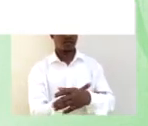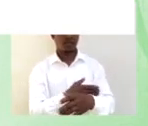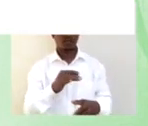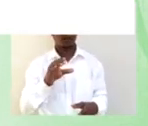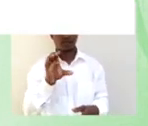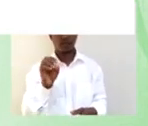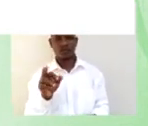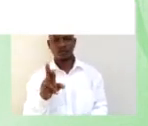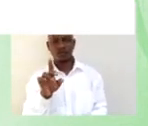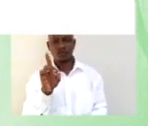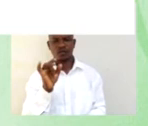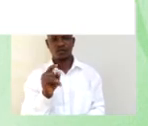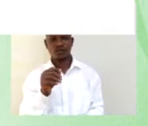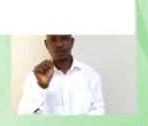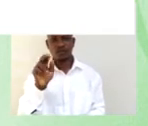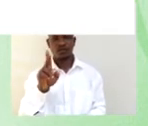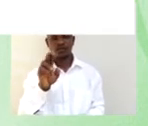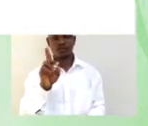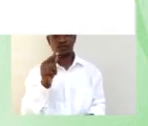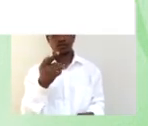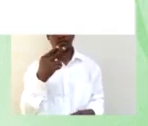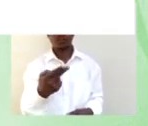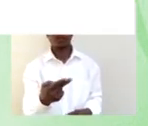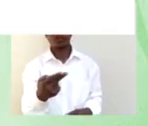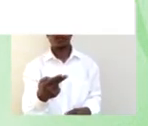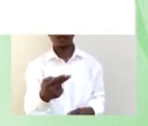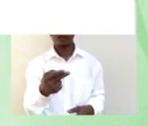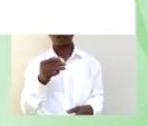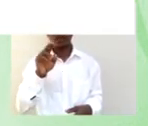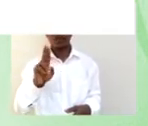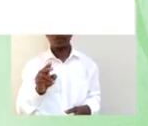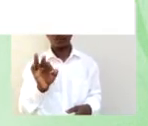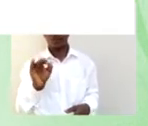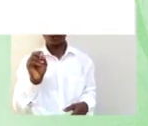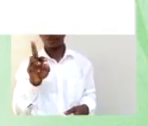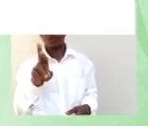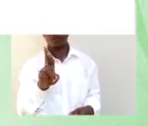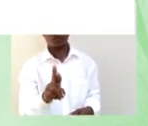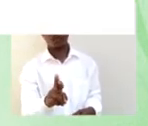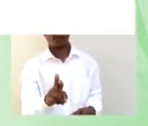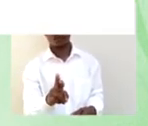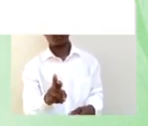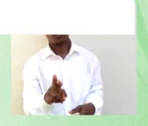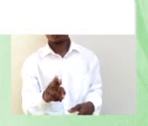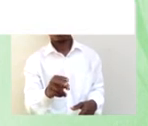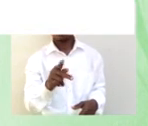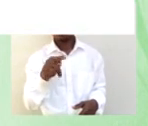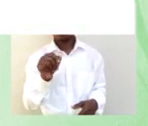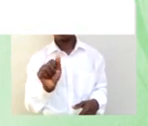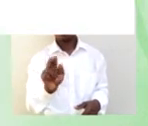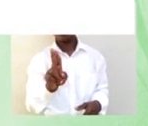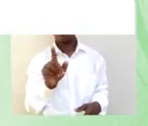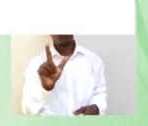caught, letters A-U-G-H. Four, F-O-U-R,